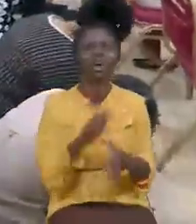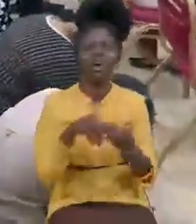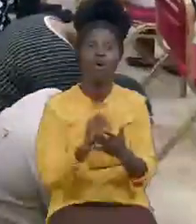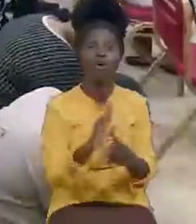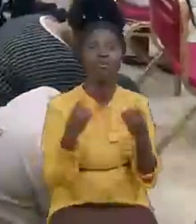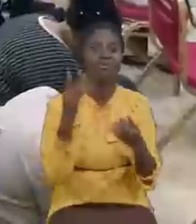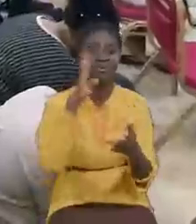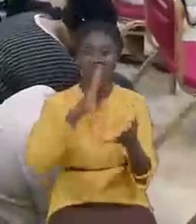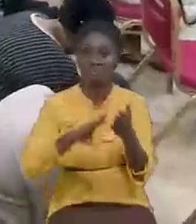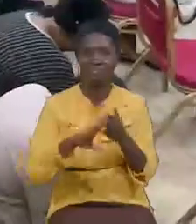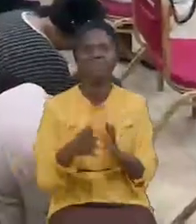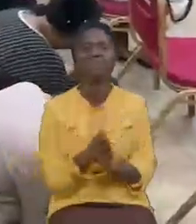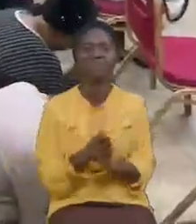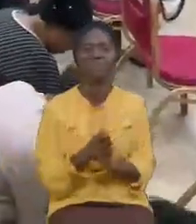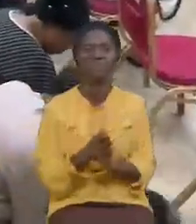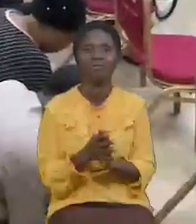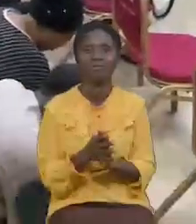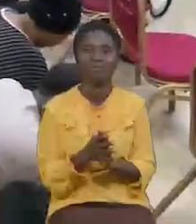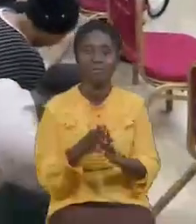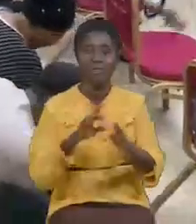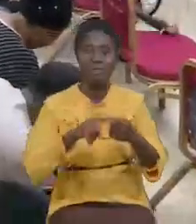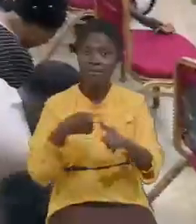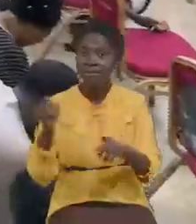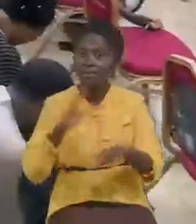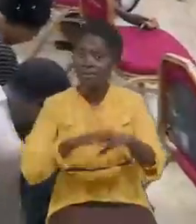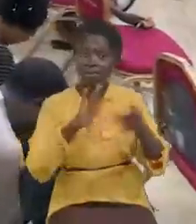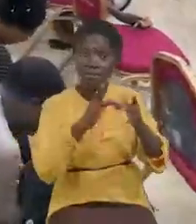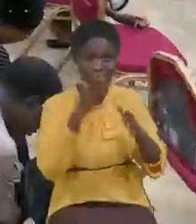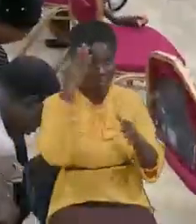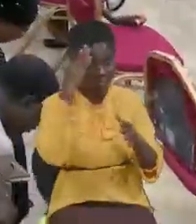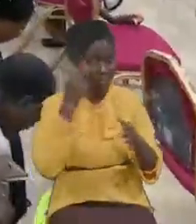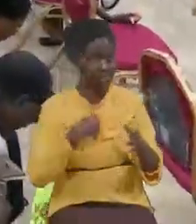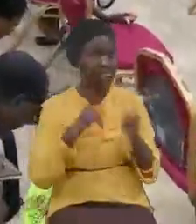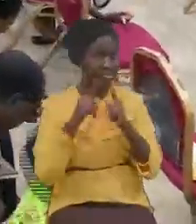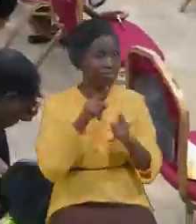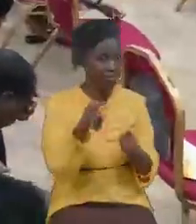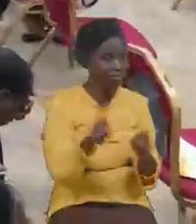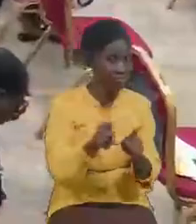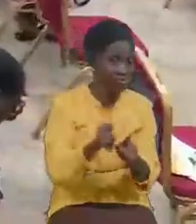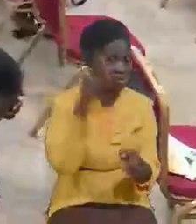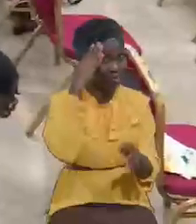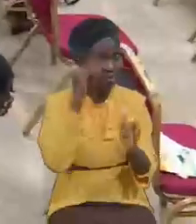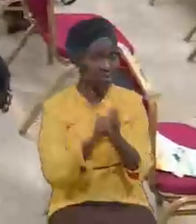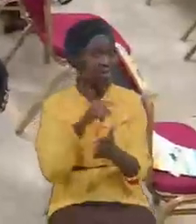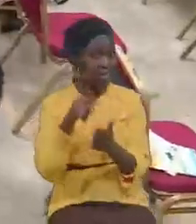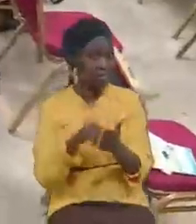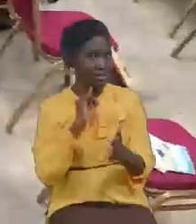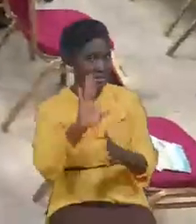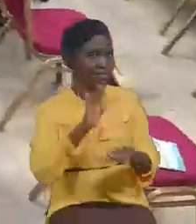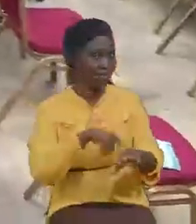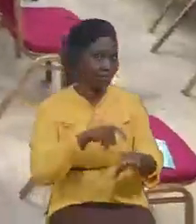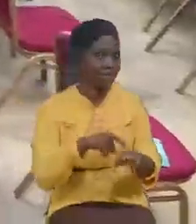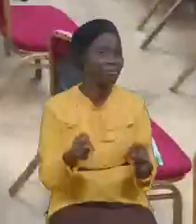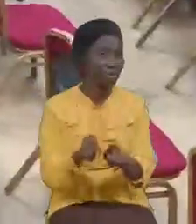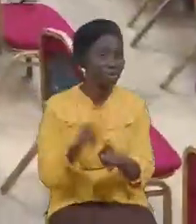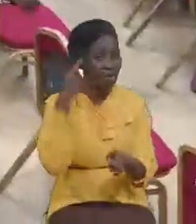forgiven. Online friend, you know I'm talking to you, and you know that this is your time for you